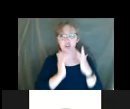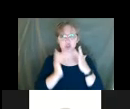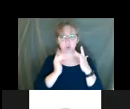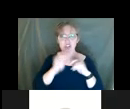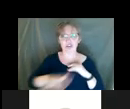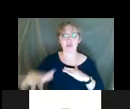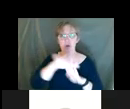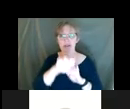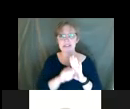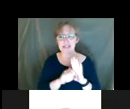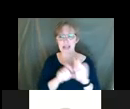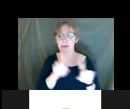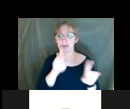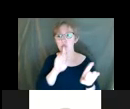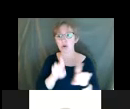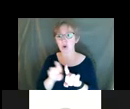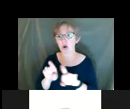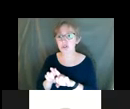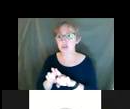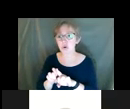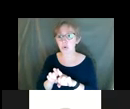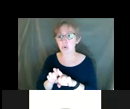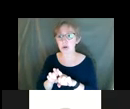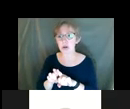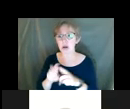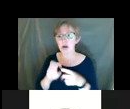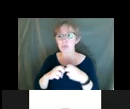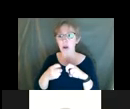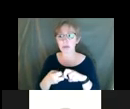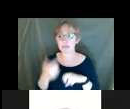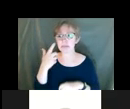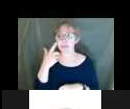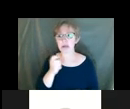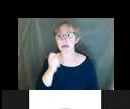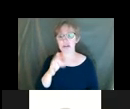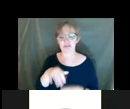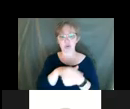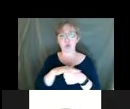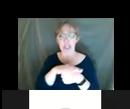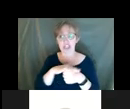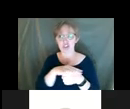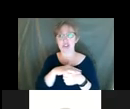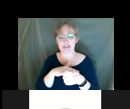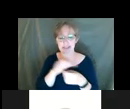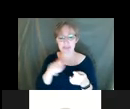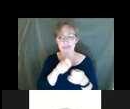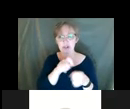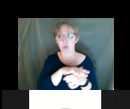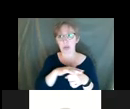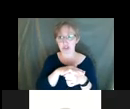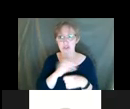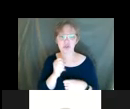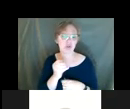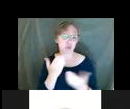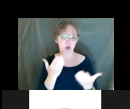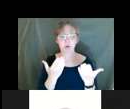other extenuating circumstances not related to COVID, such as location. So someone may